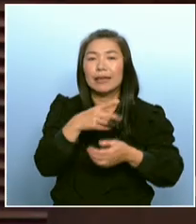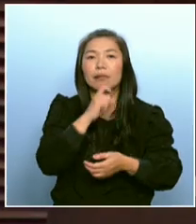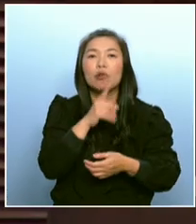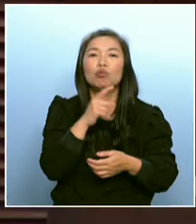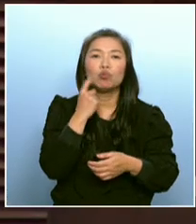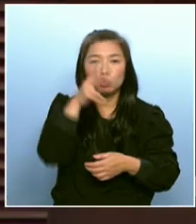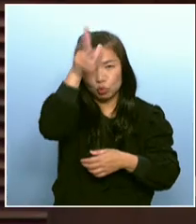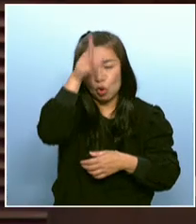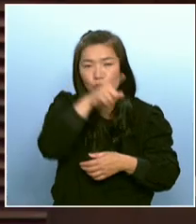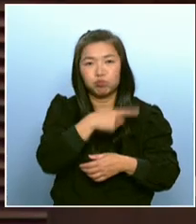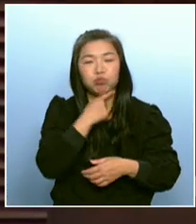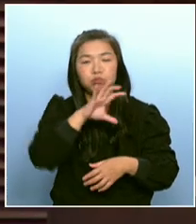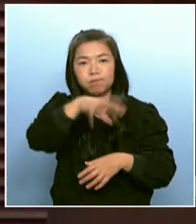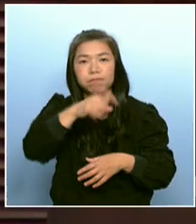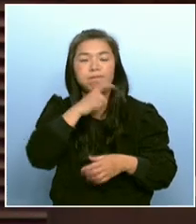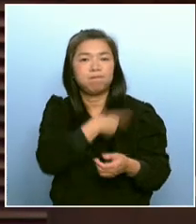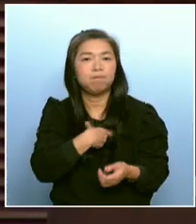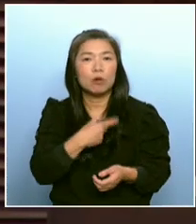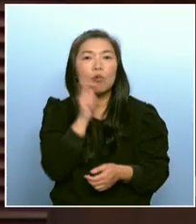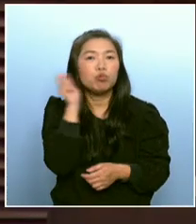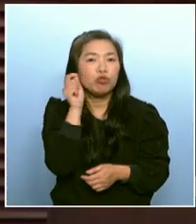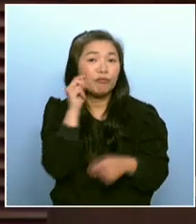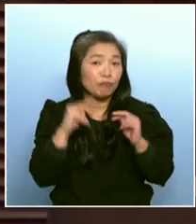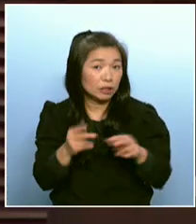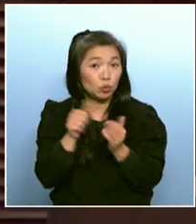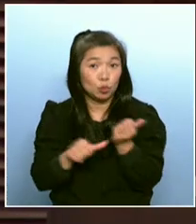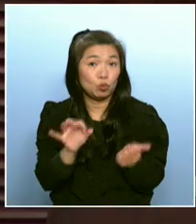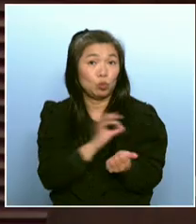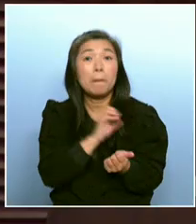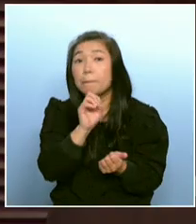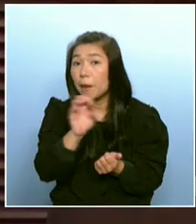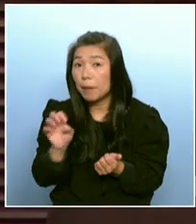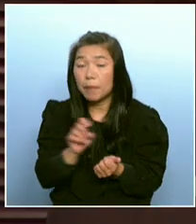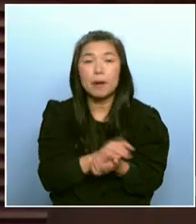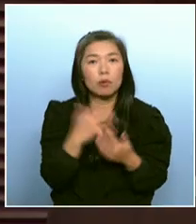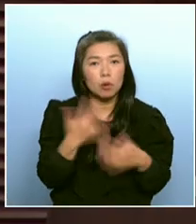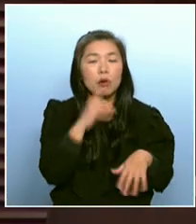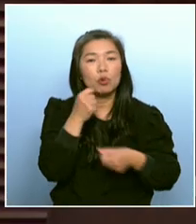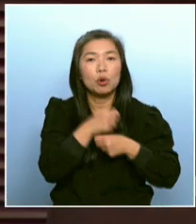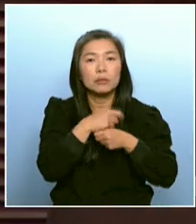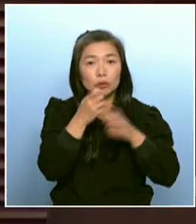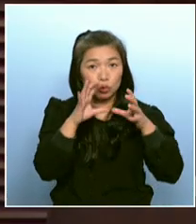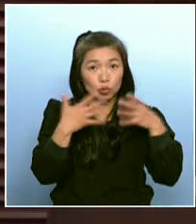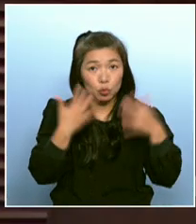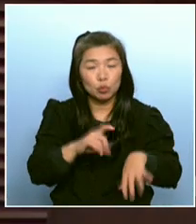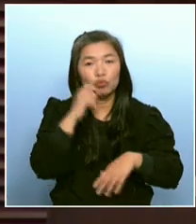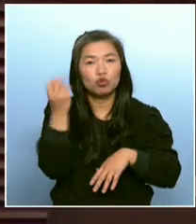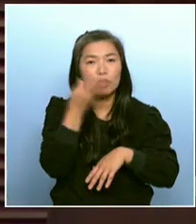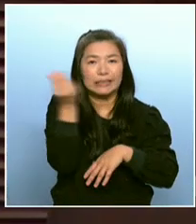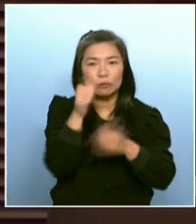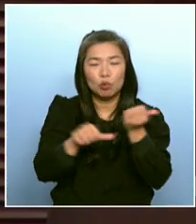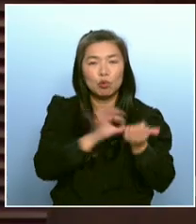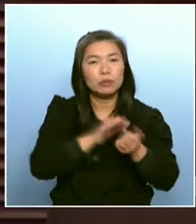facilities we will provide in Chakoling Village. It's just in this site. We have consulted the relevant committee under the Kuntong